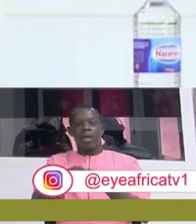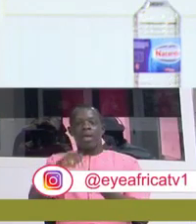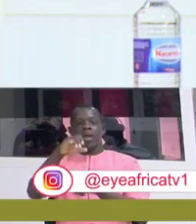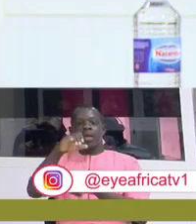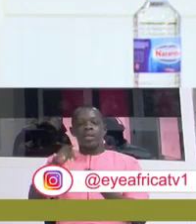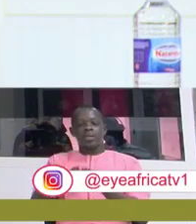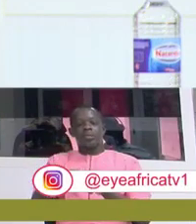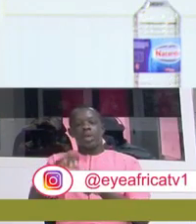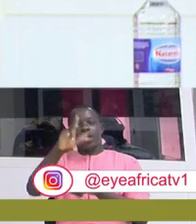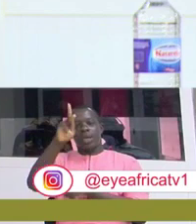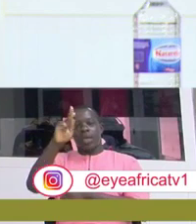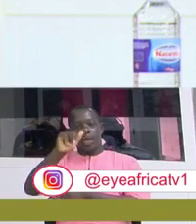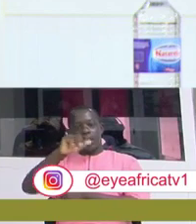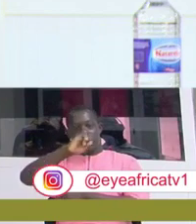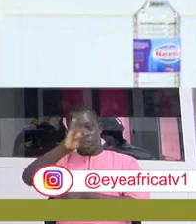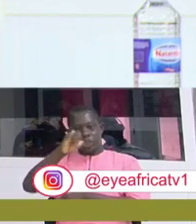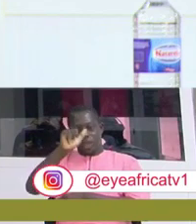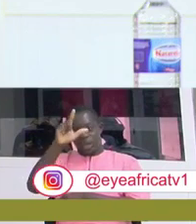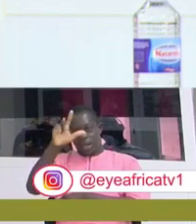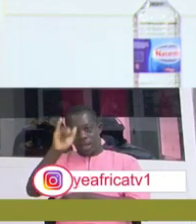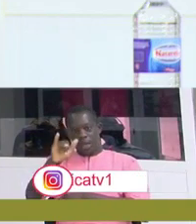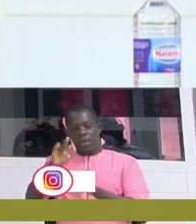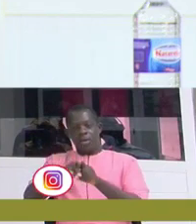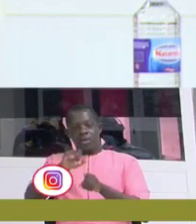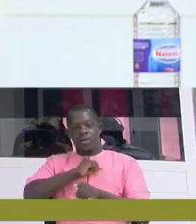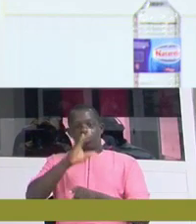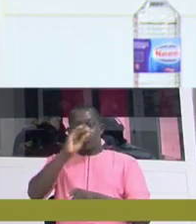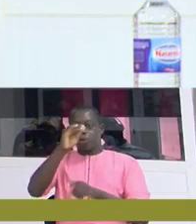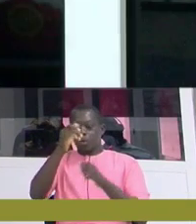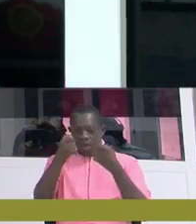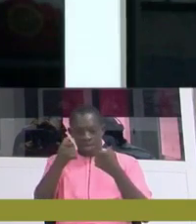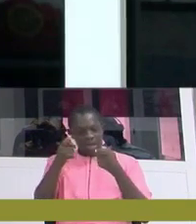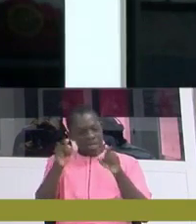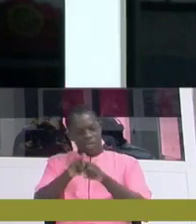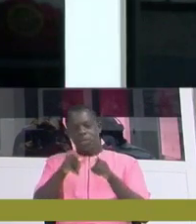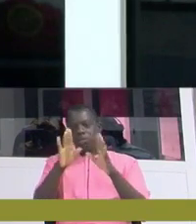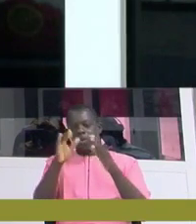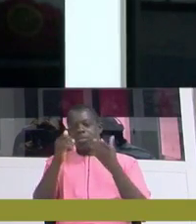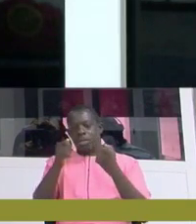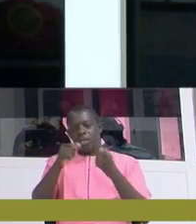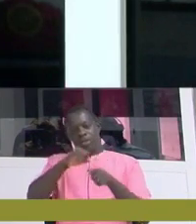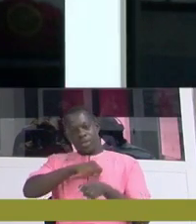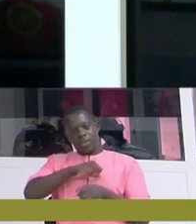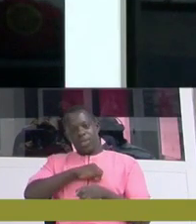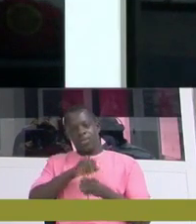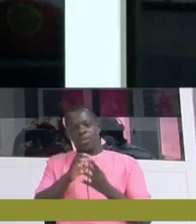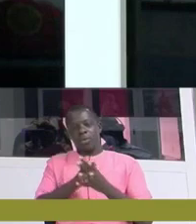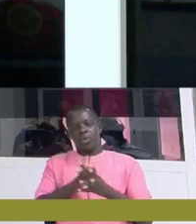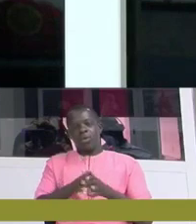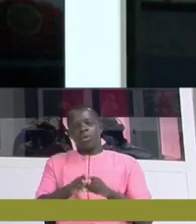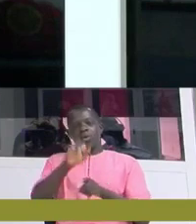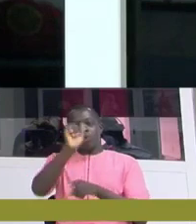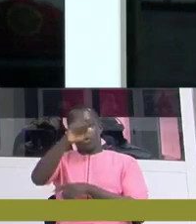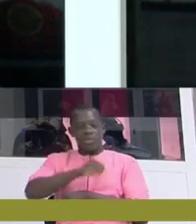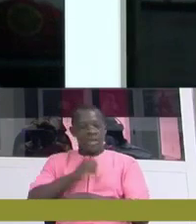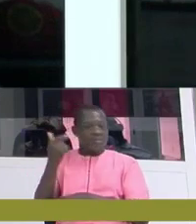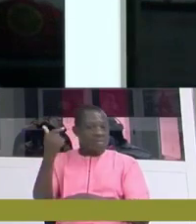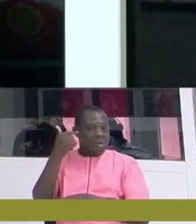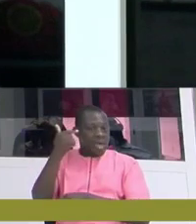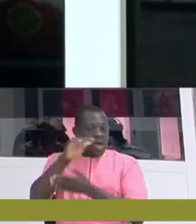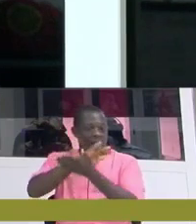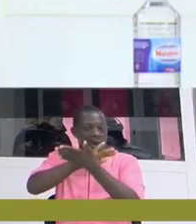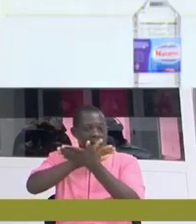fongo Mandinko. Kajali speaks Mandinka as Mandinka himself. And did you hear this clearly? Yenyi mwele asene ya tema